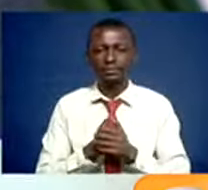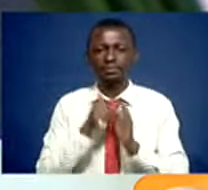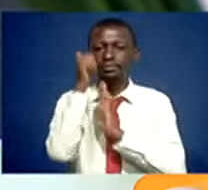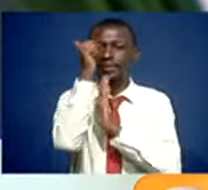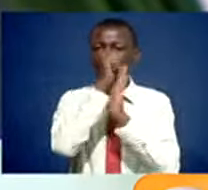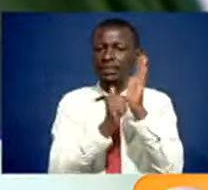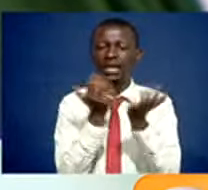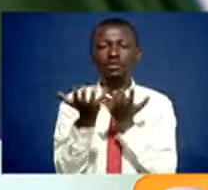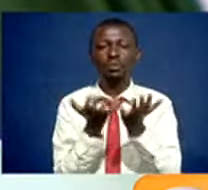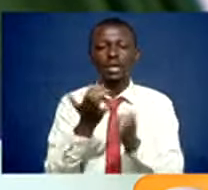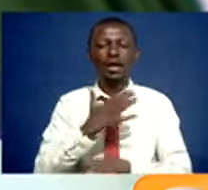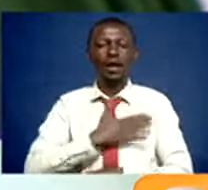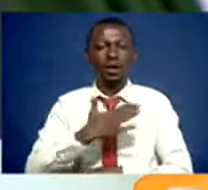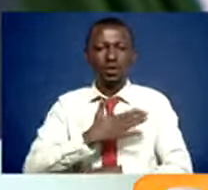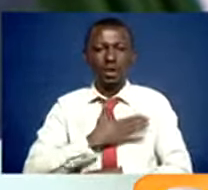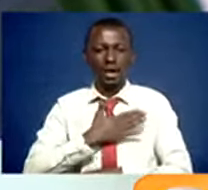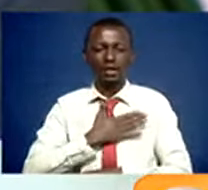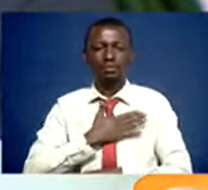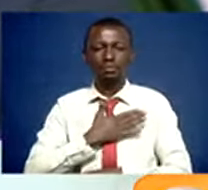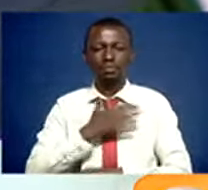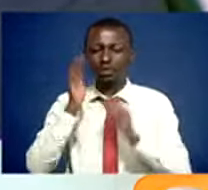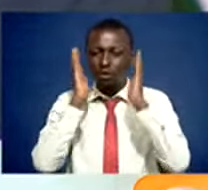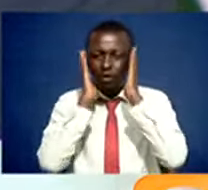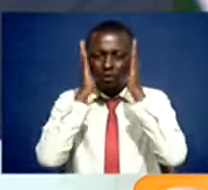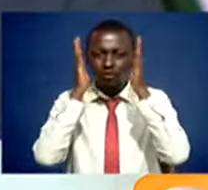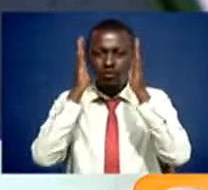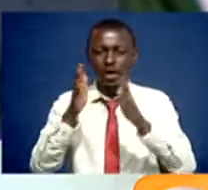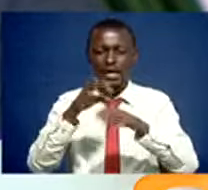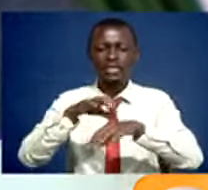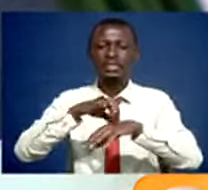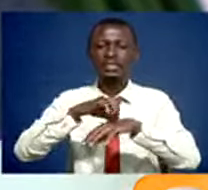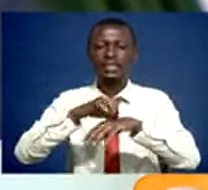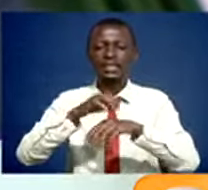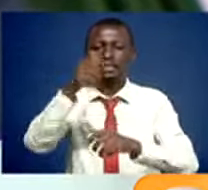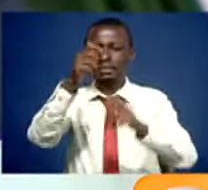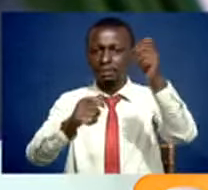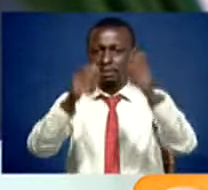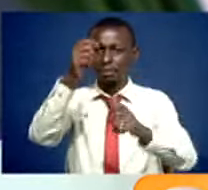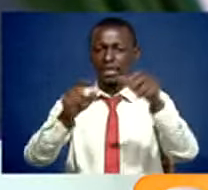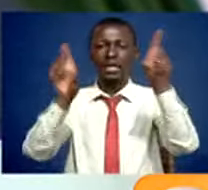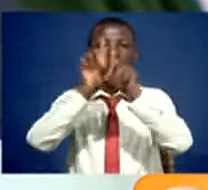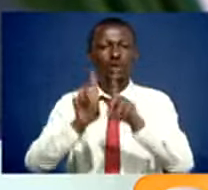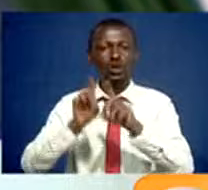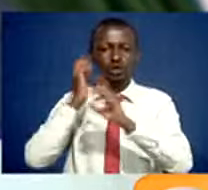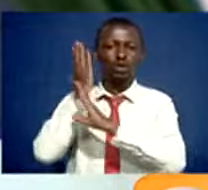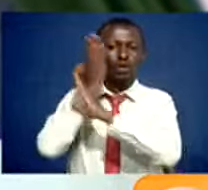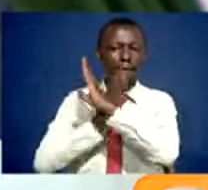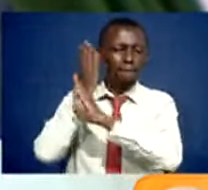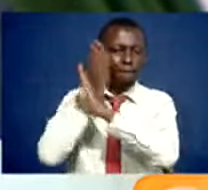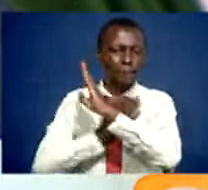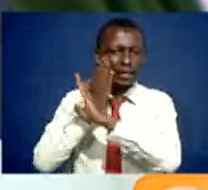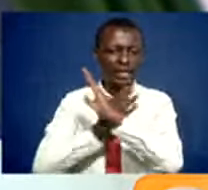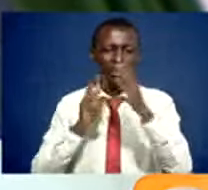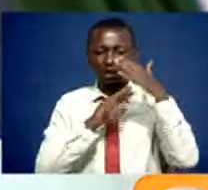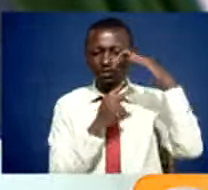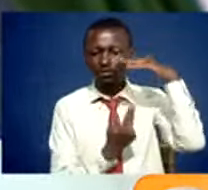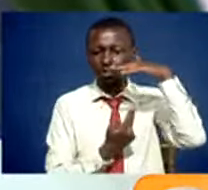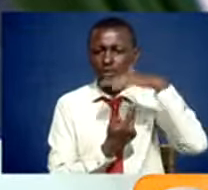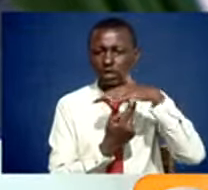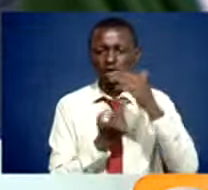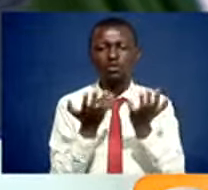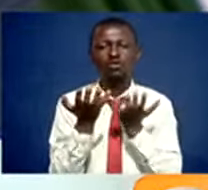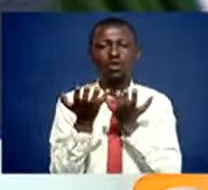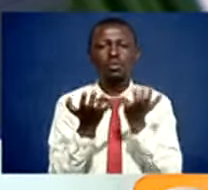agenda has given priority to leather, dairy, and red meat value chains under projects like the Livestock